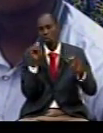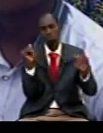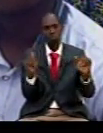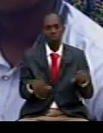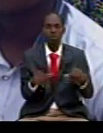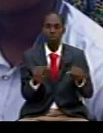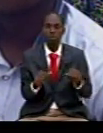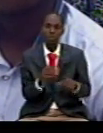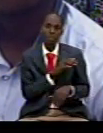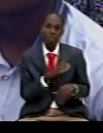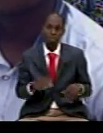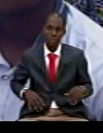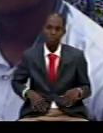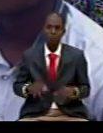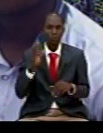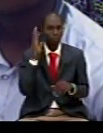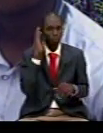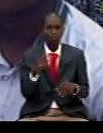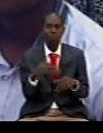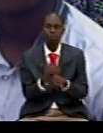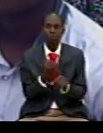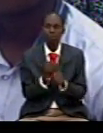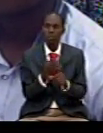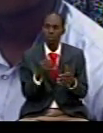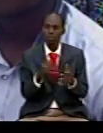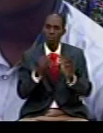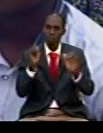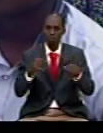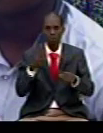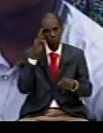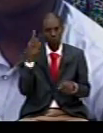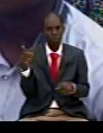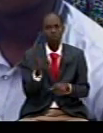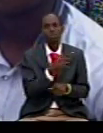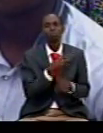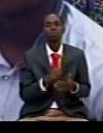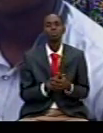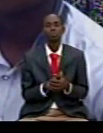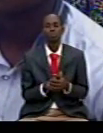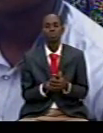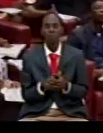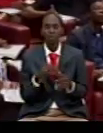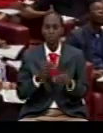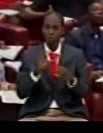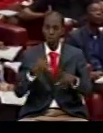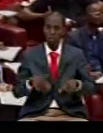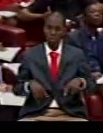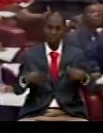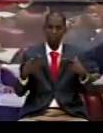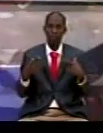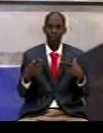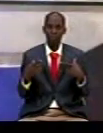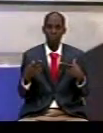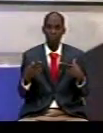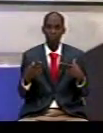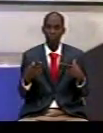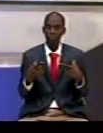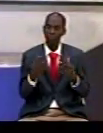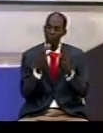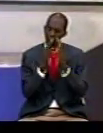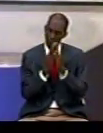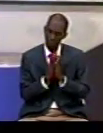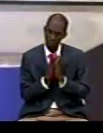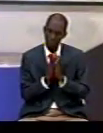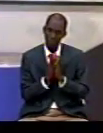impossible, Christ will make it possible. In your life, the